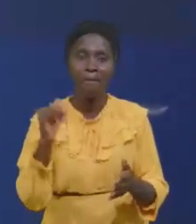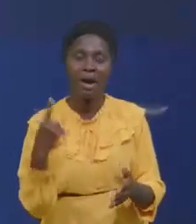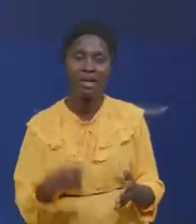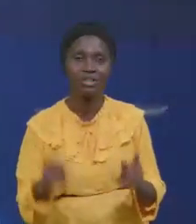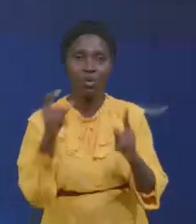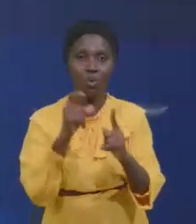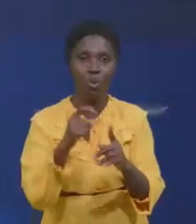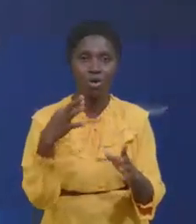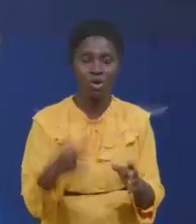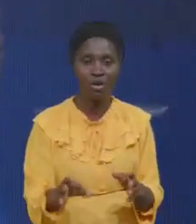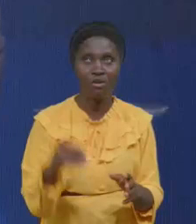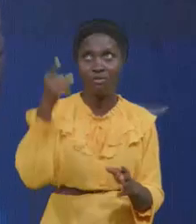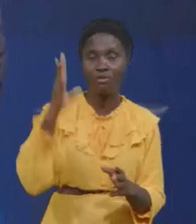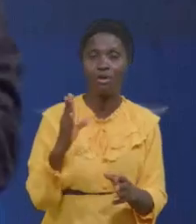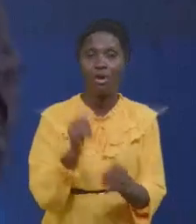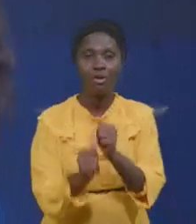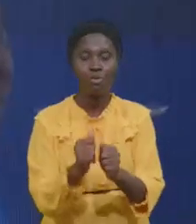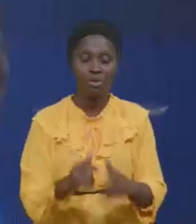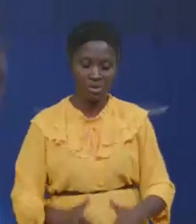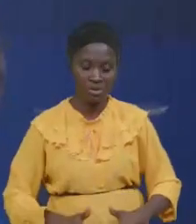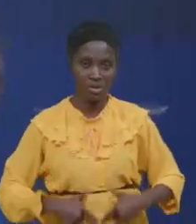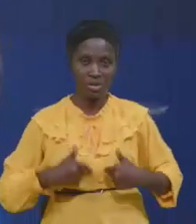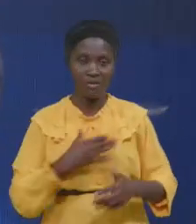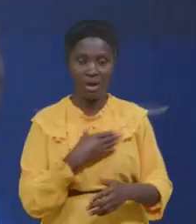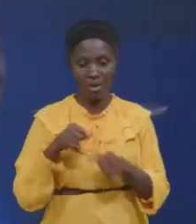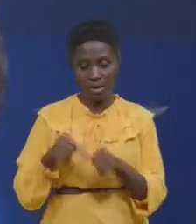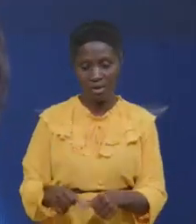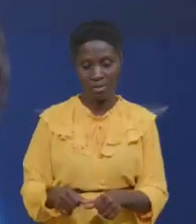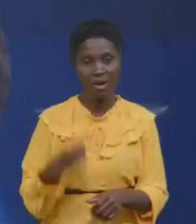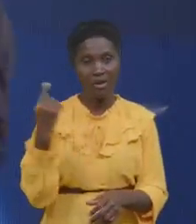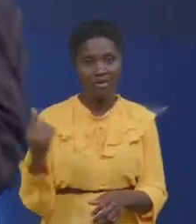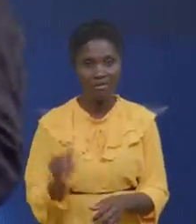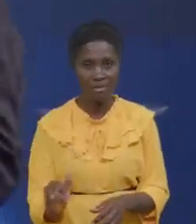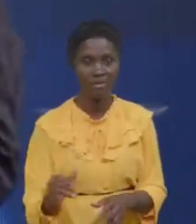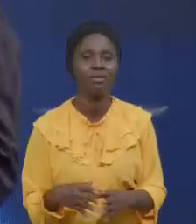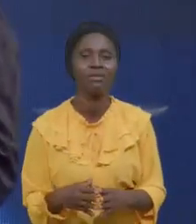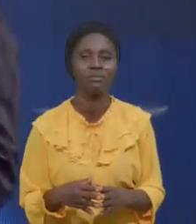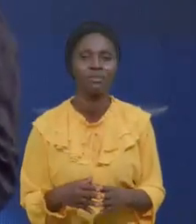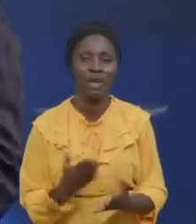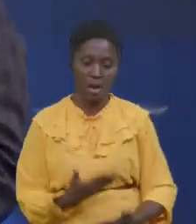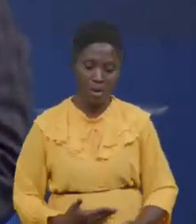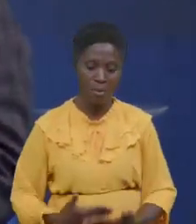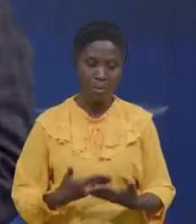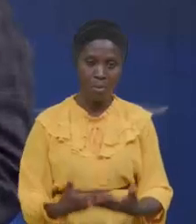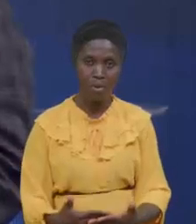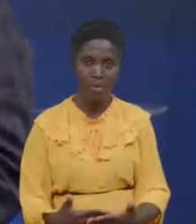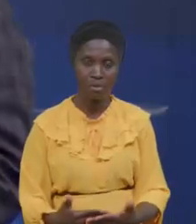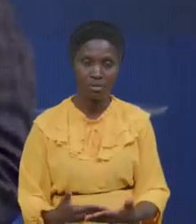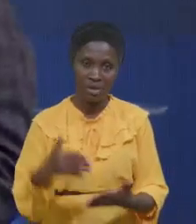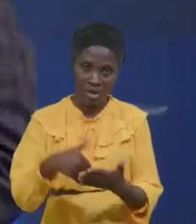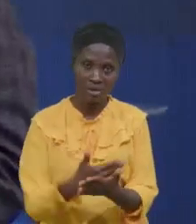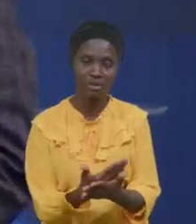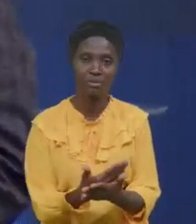of God, which liveth and abideth forever. Born